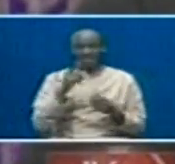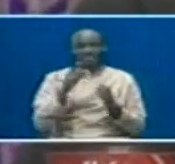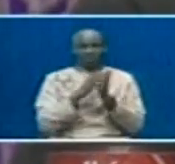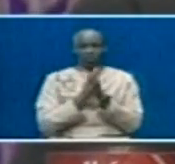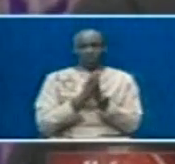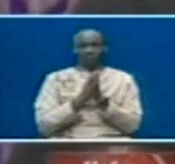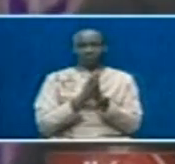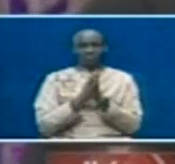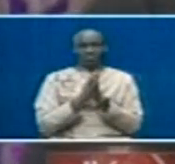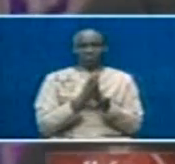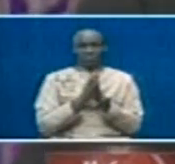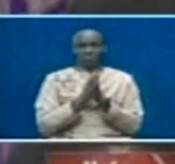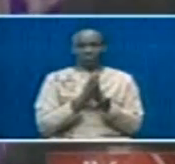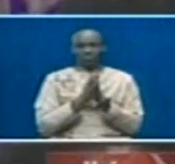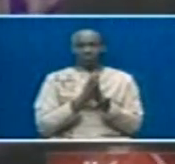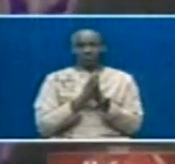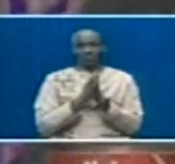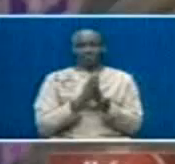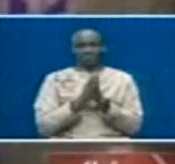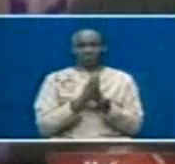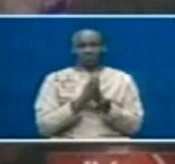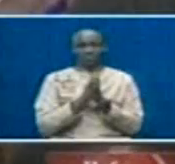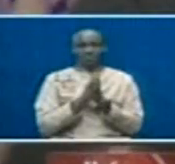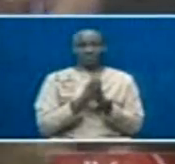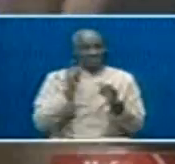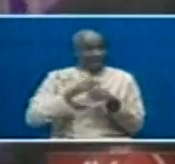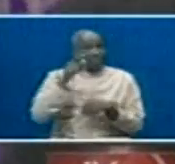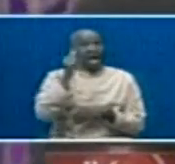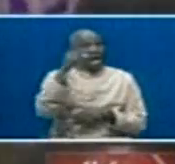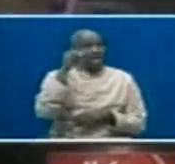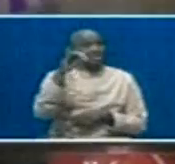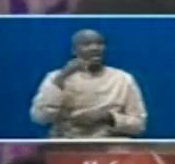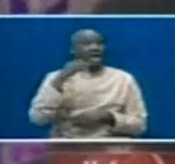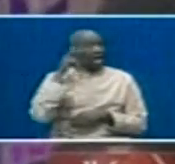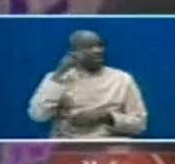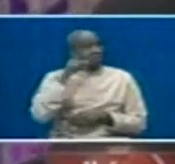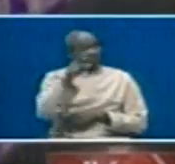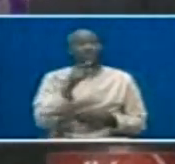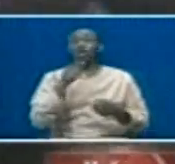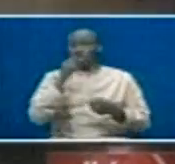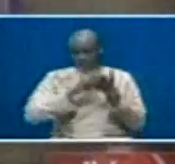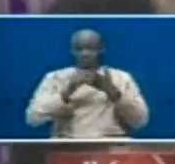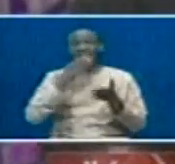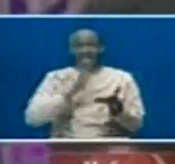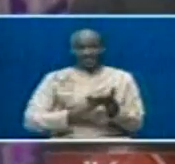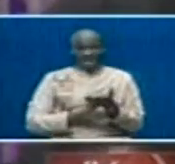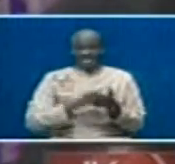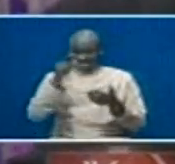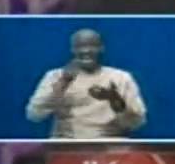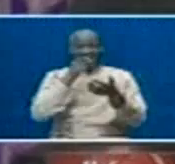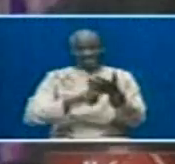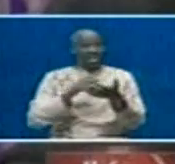could cry a bit. I mean, you know. Now, when Ali heard about it, Ali wrote me a letter. And in that